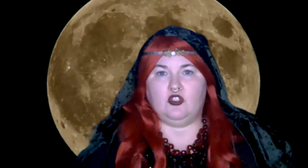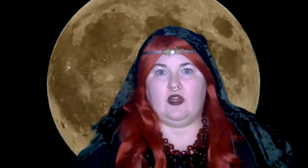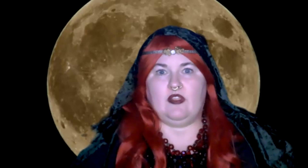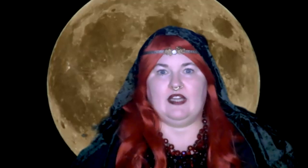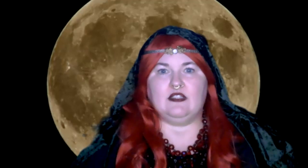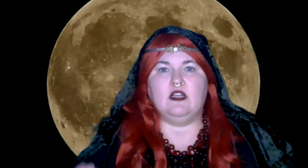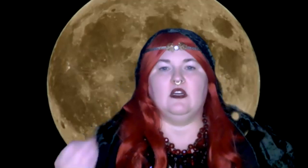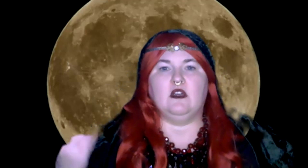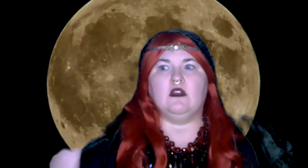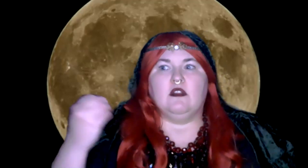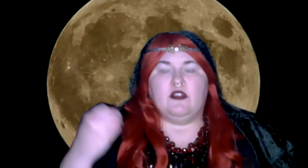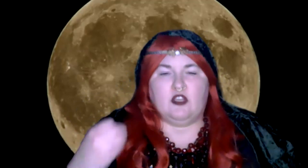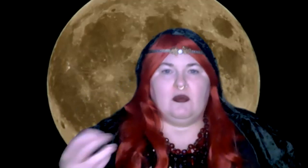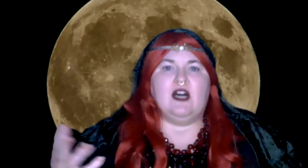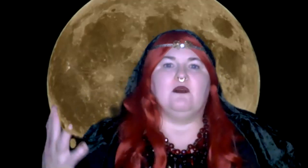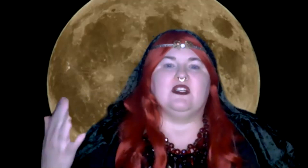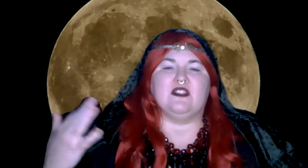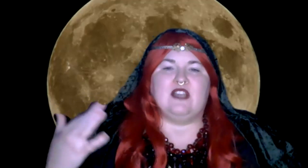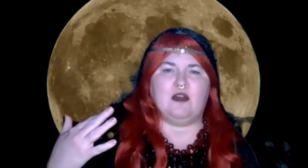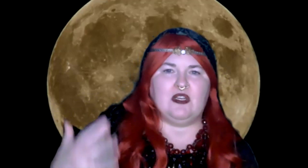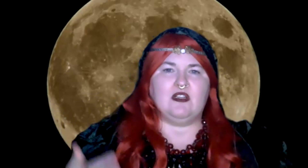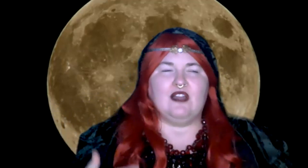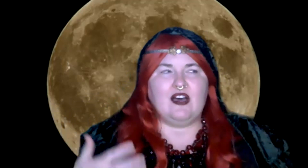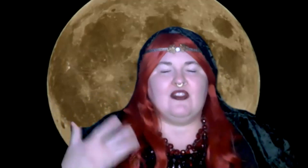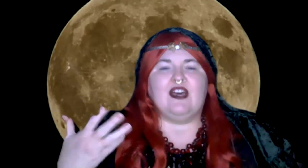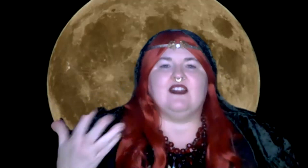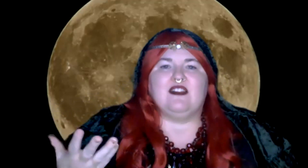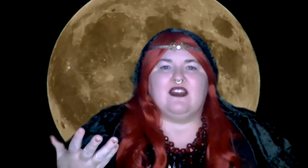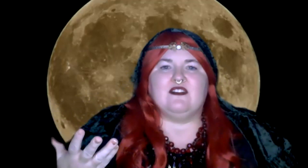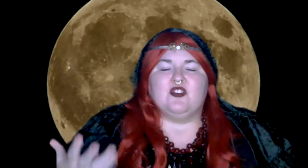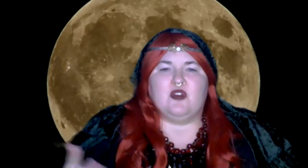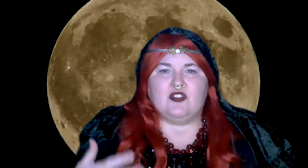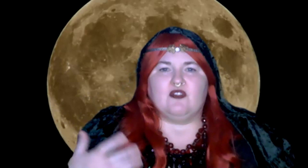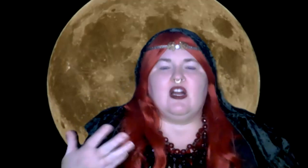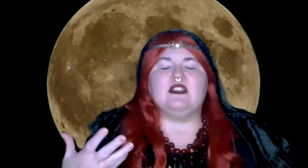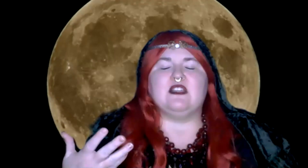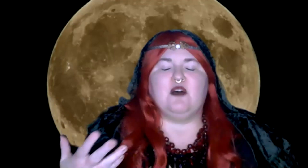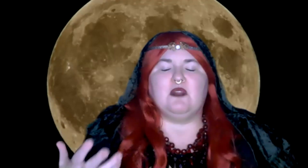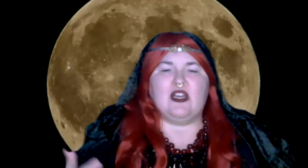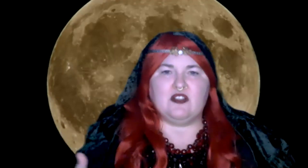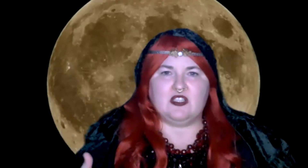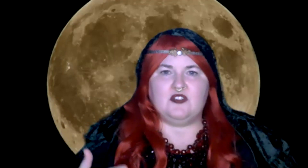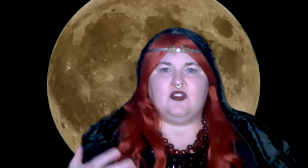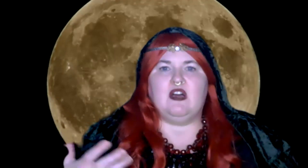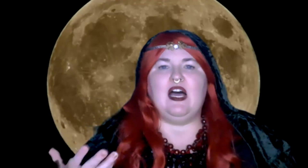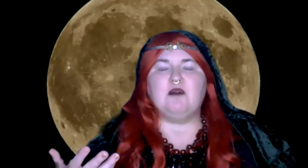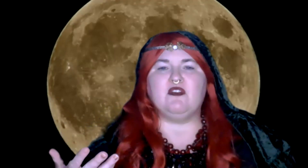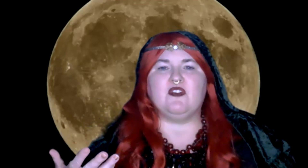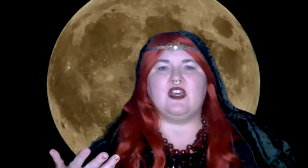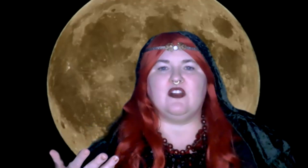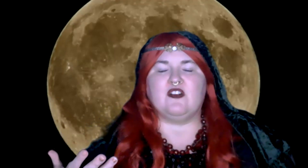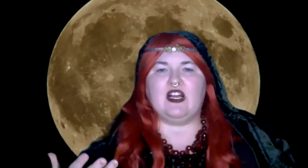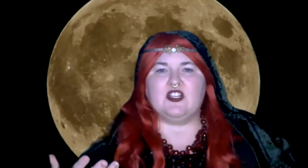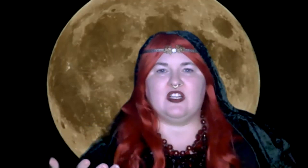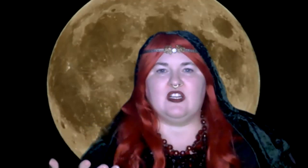truly enjoy that. Think about what just happened, allow that joy to rise up, allow yourself to feel happy for